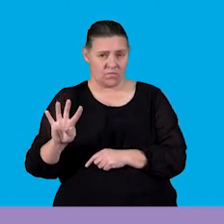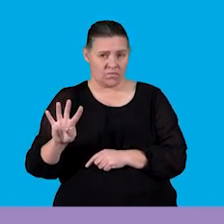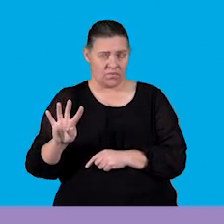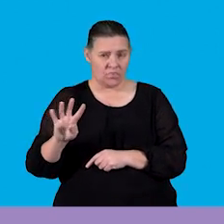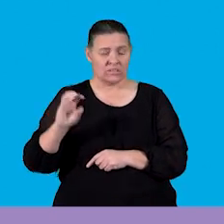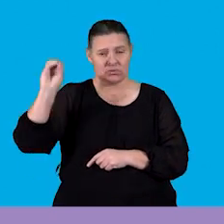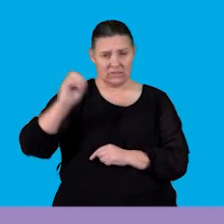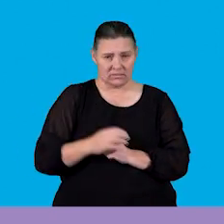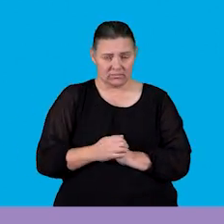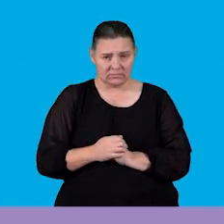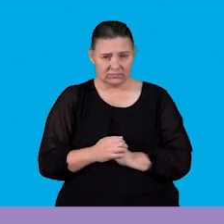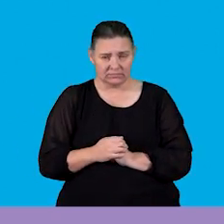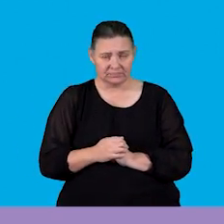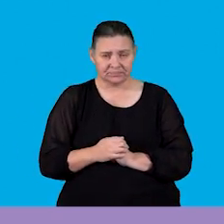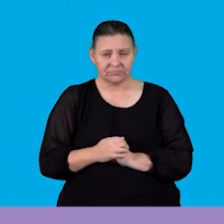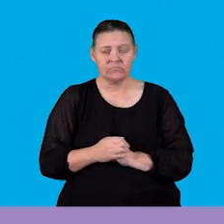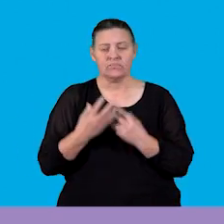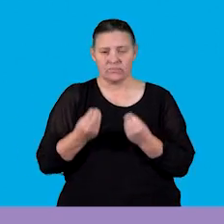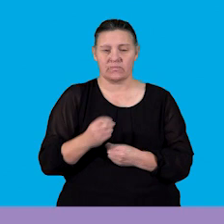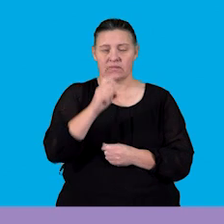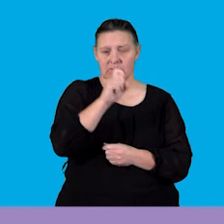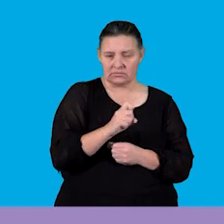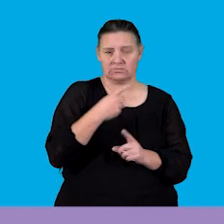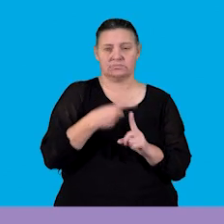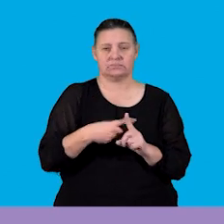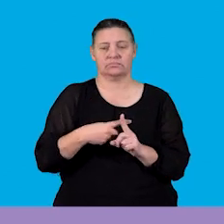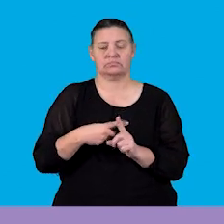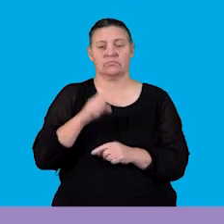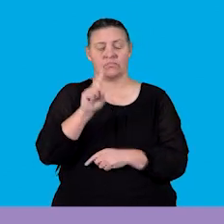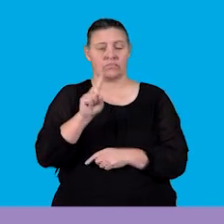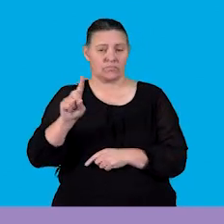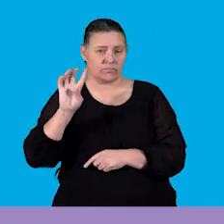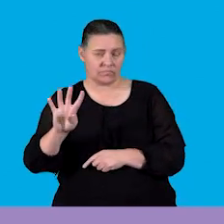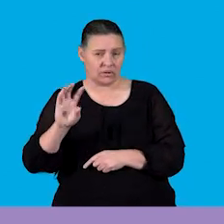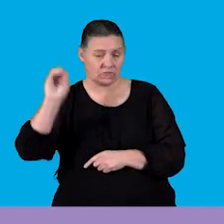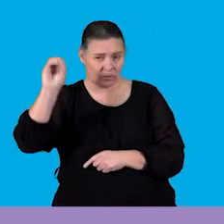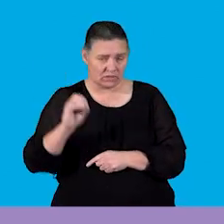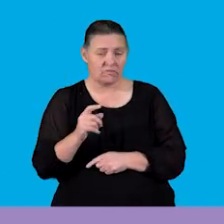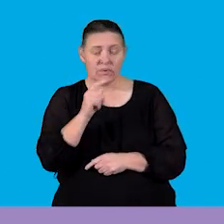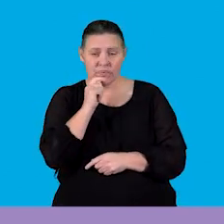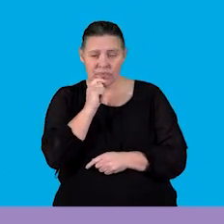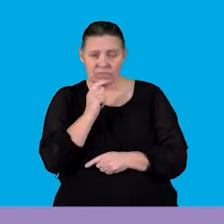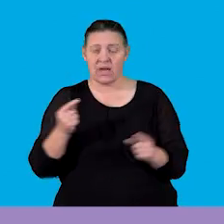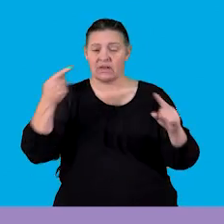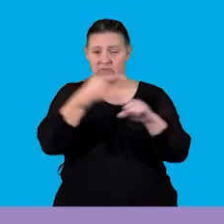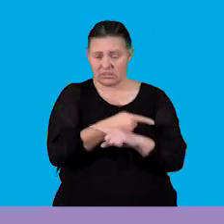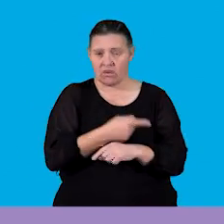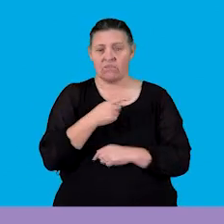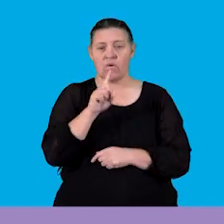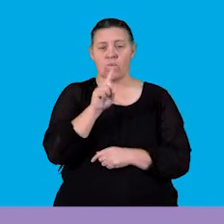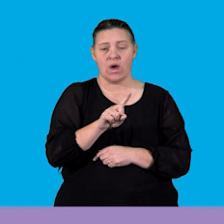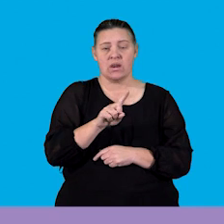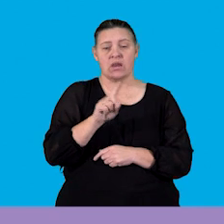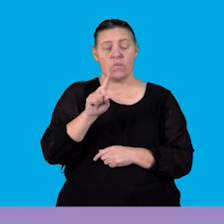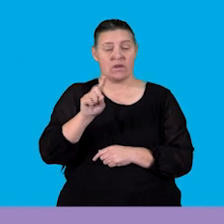114 degrees. So we have X plus 114 degrees, and if we use the additive